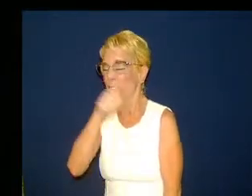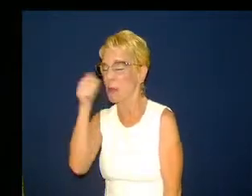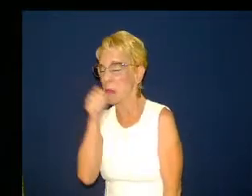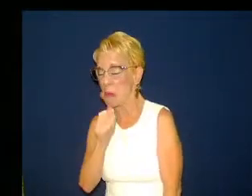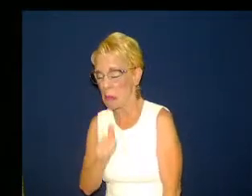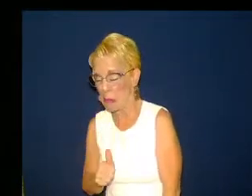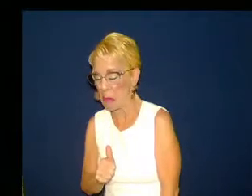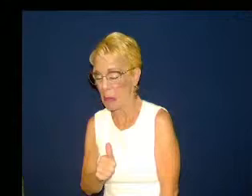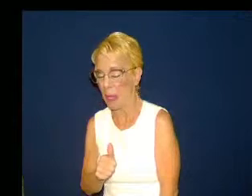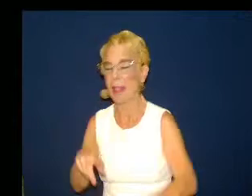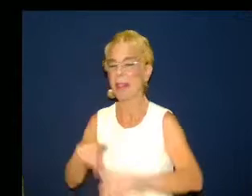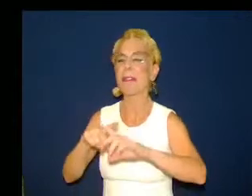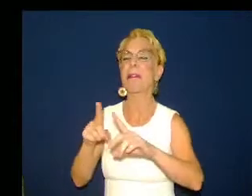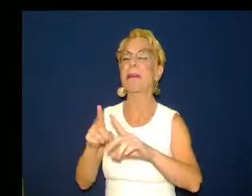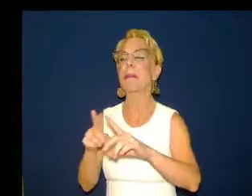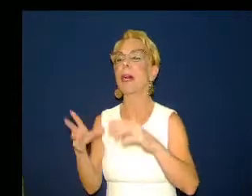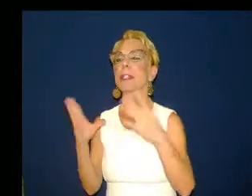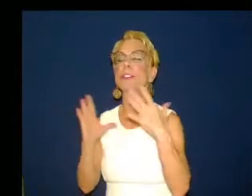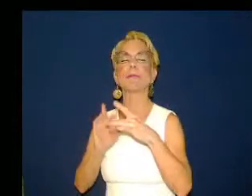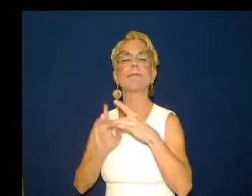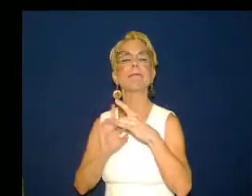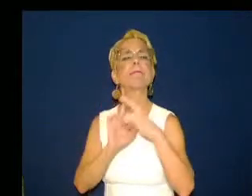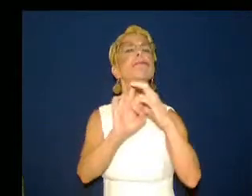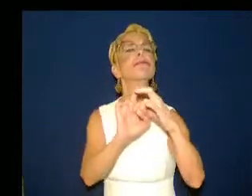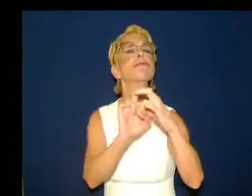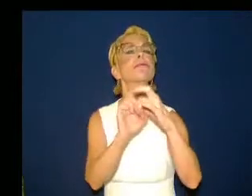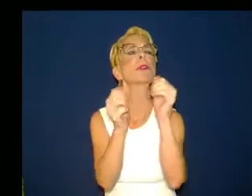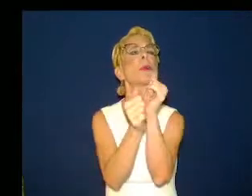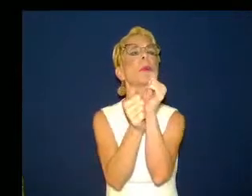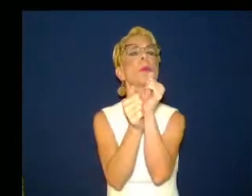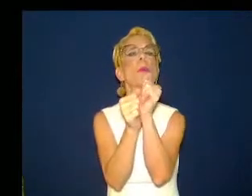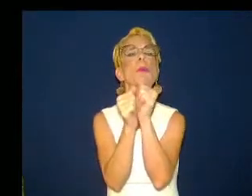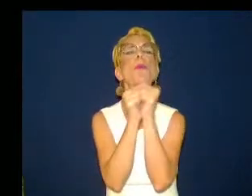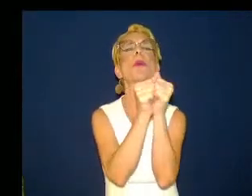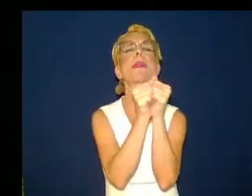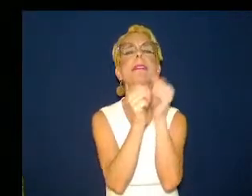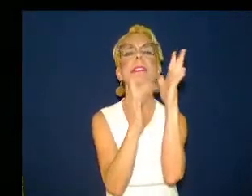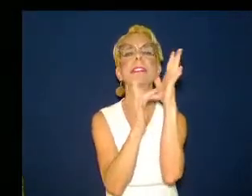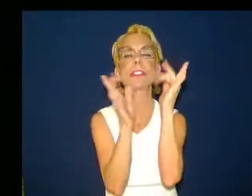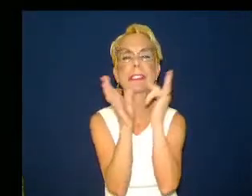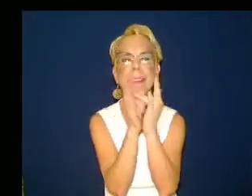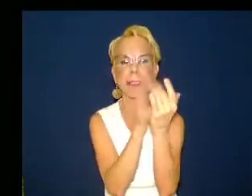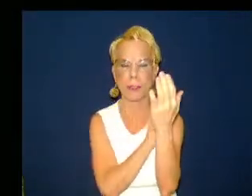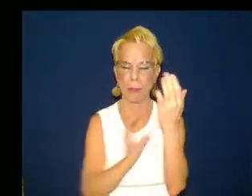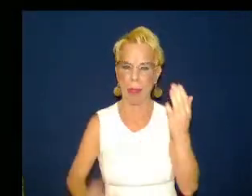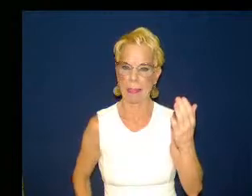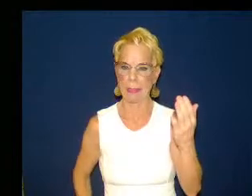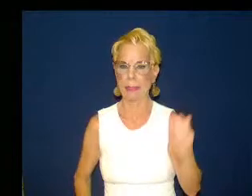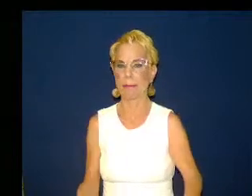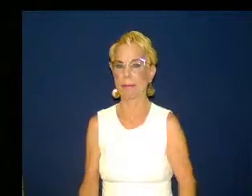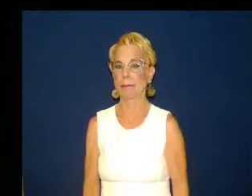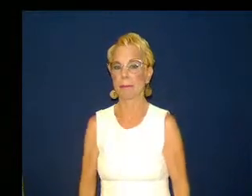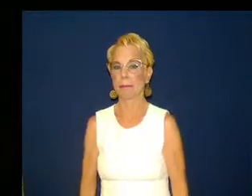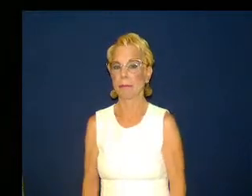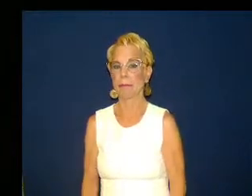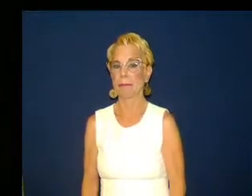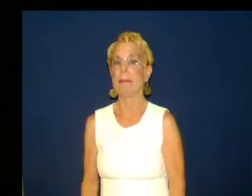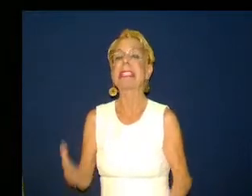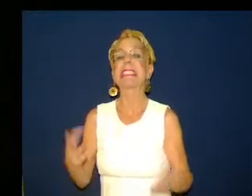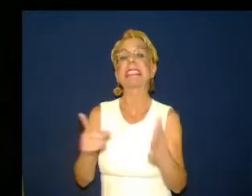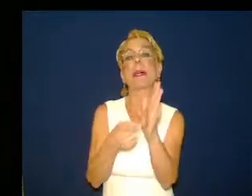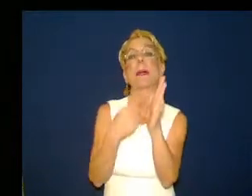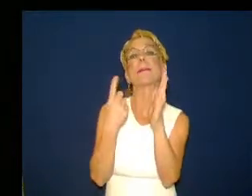faith, and you've stayed the course. As a matter of fact, some of you have become patient in suffering, and that's made you who you are